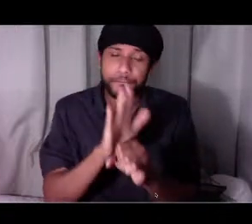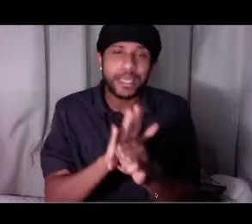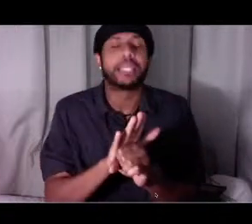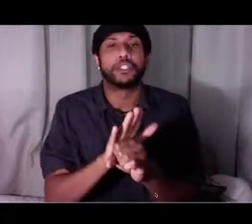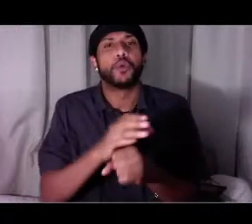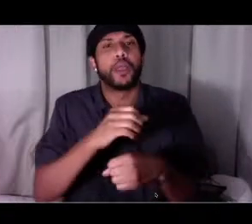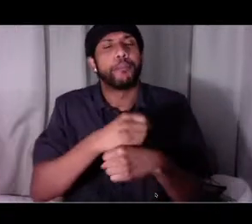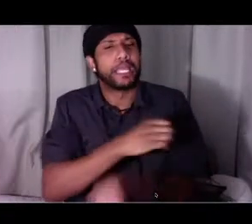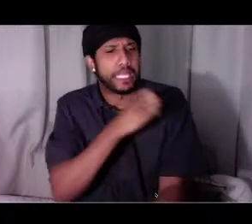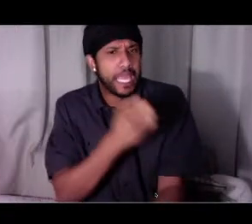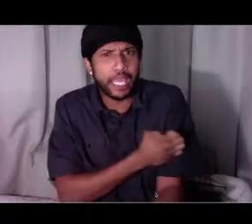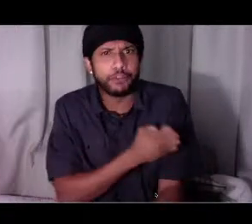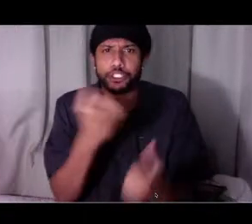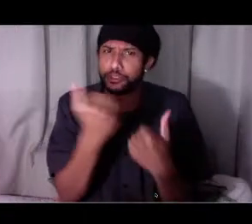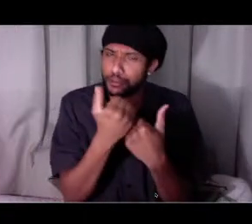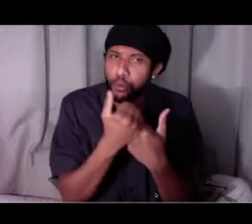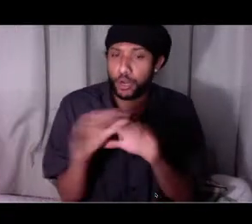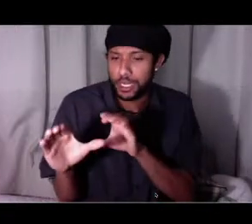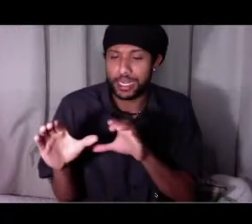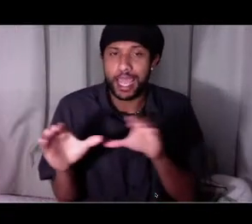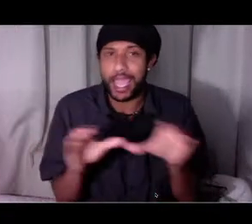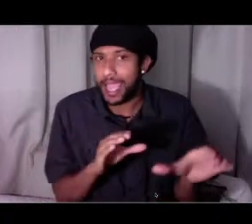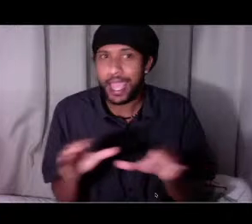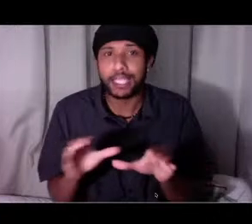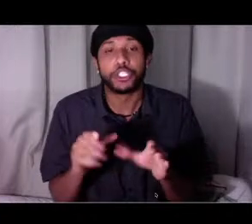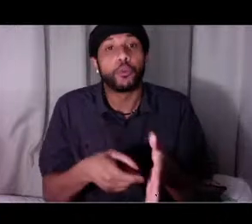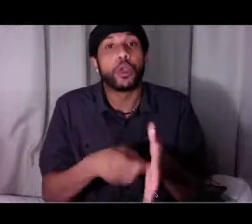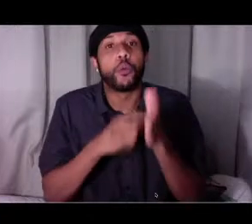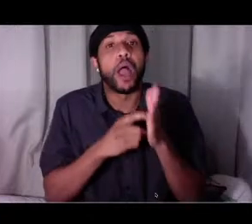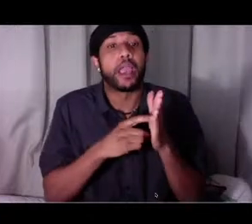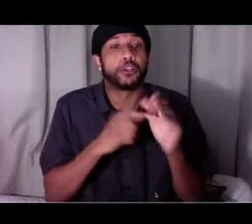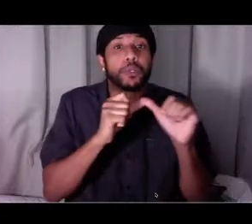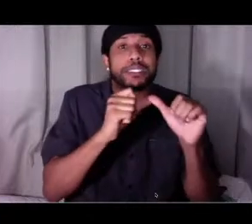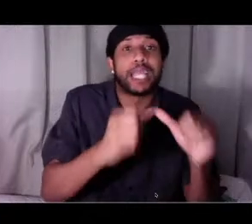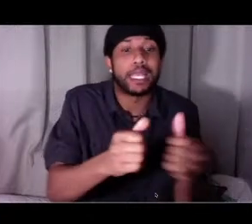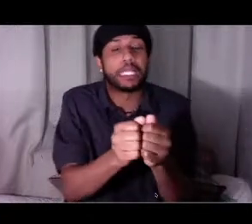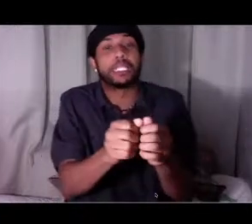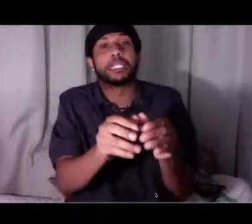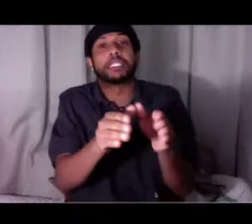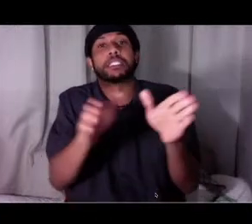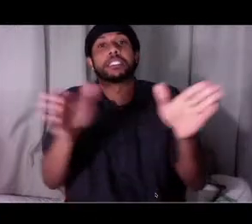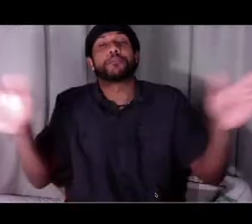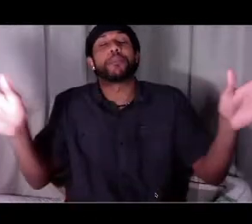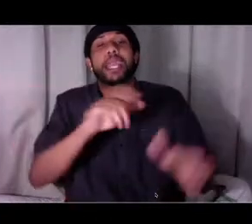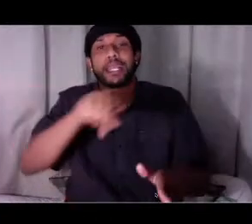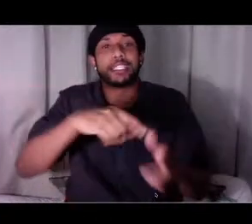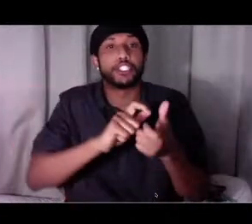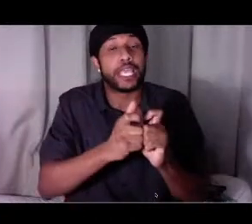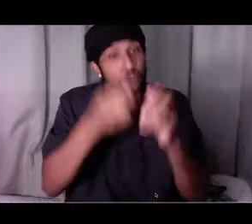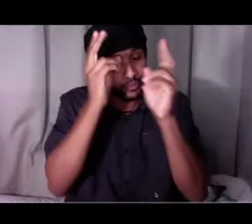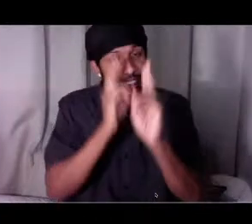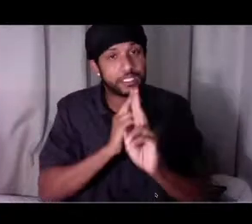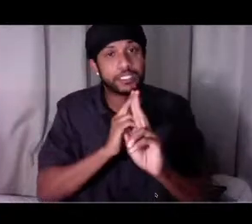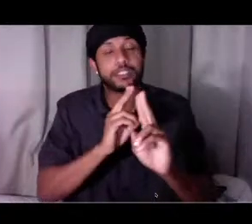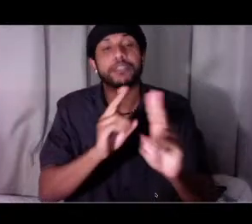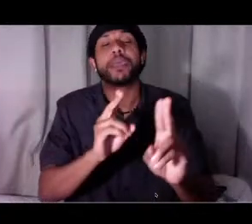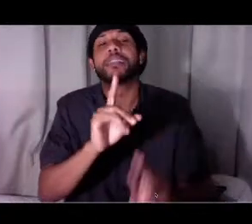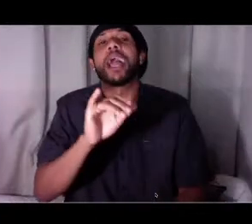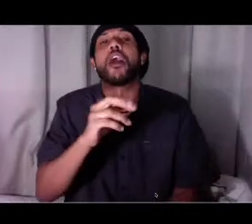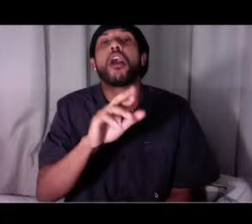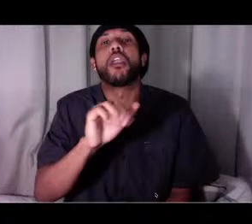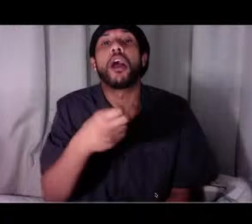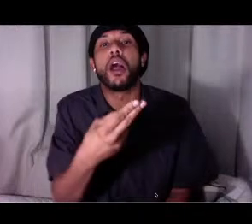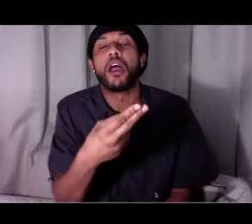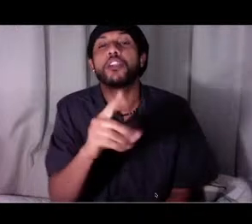energy support and action required to both substain and expand this change respectfully diara Durham